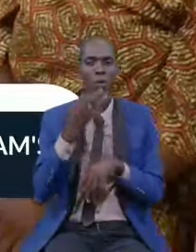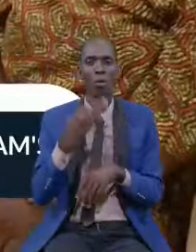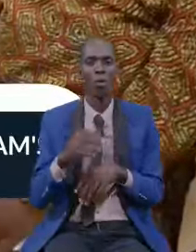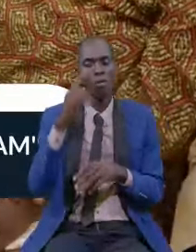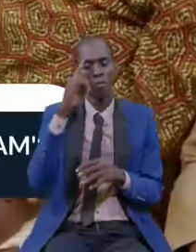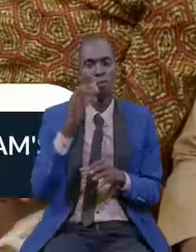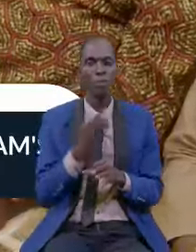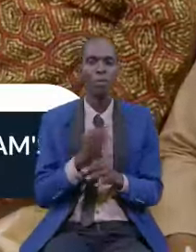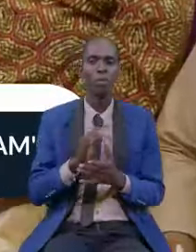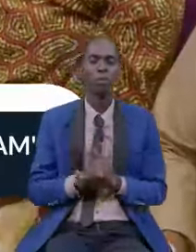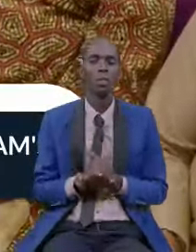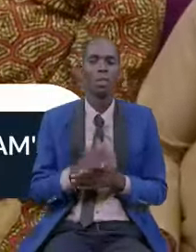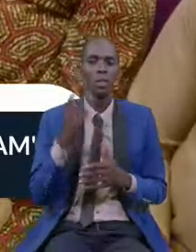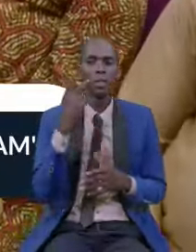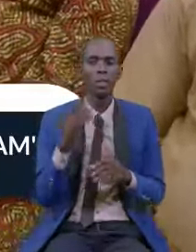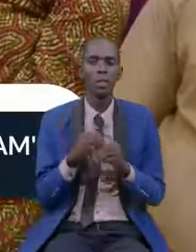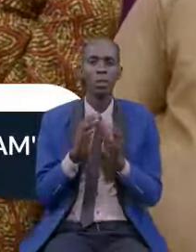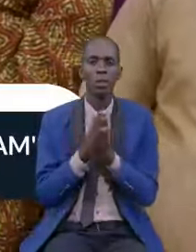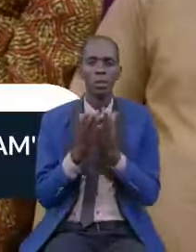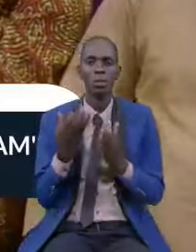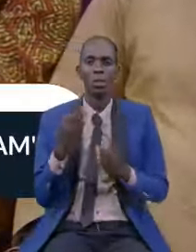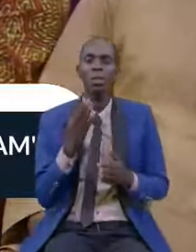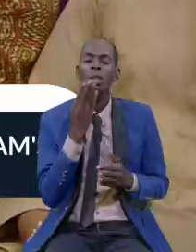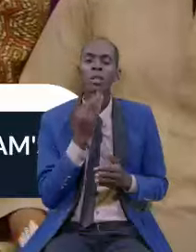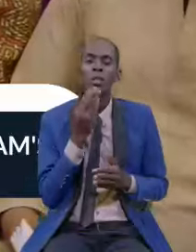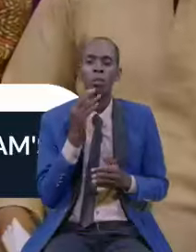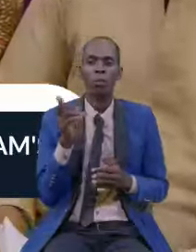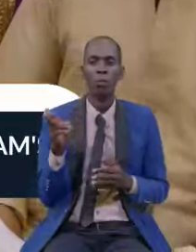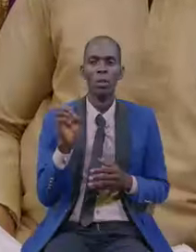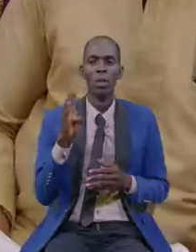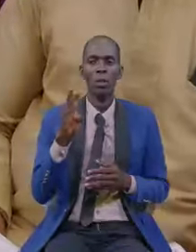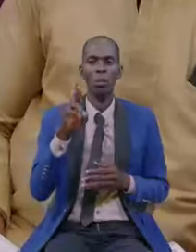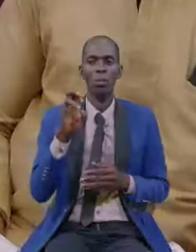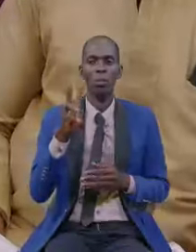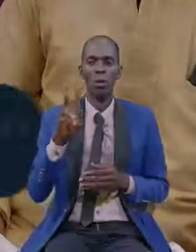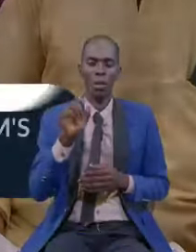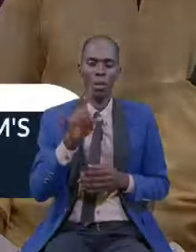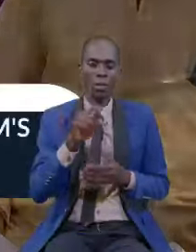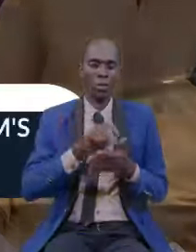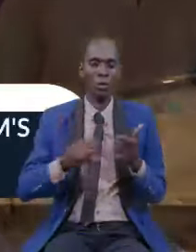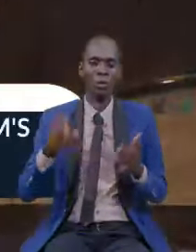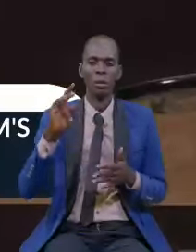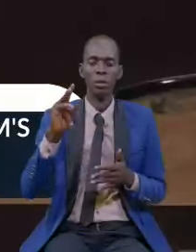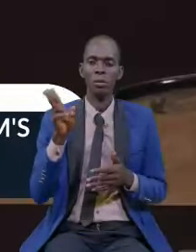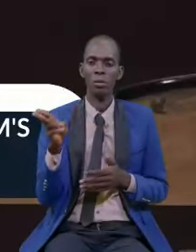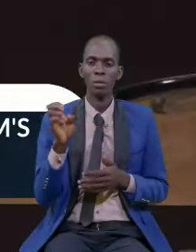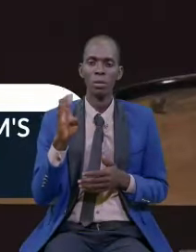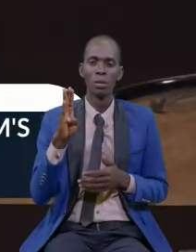faith. In Hebrews chapter 11, reading from verse 17.